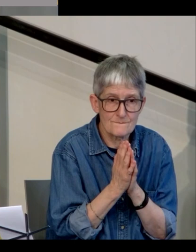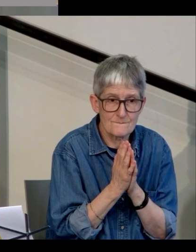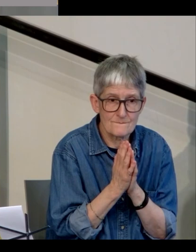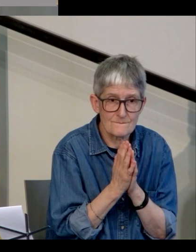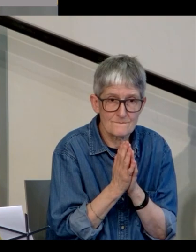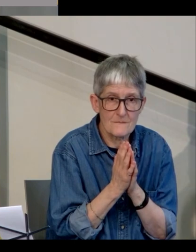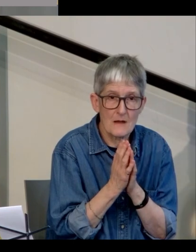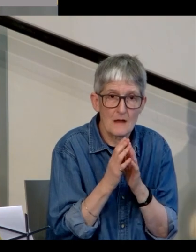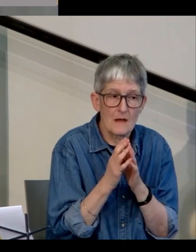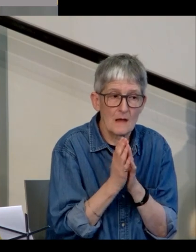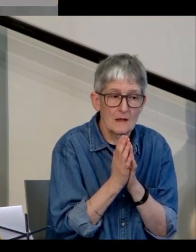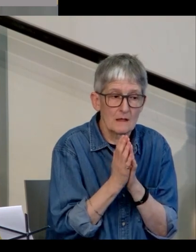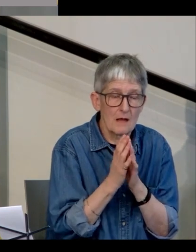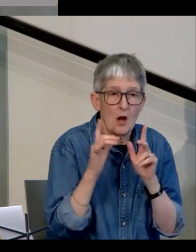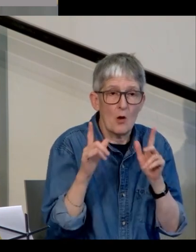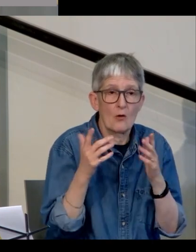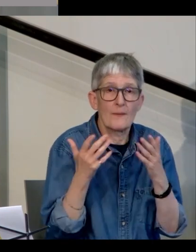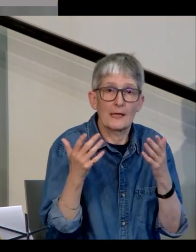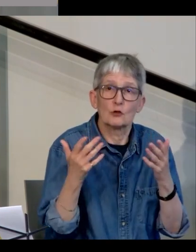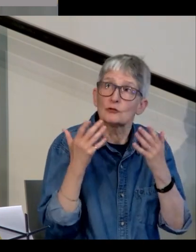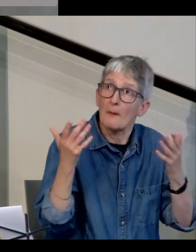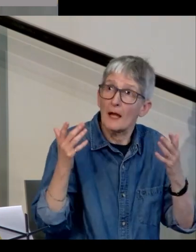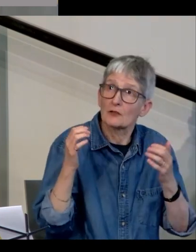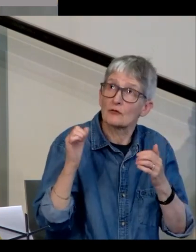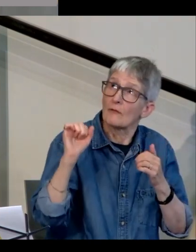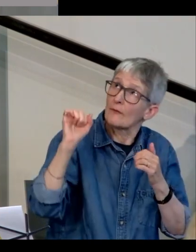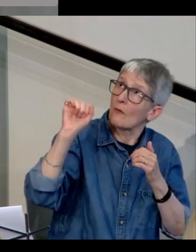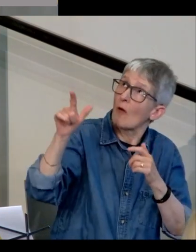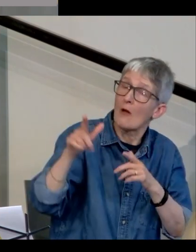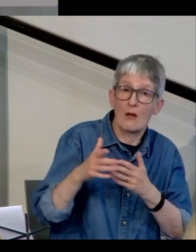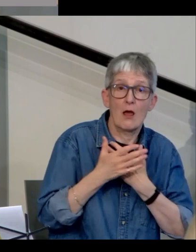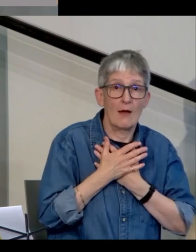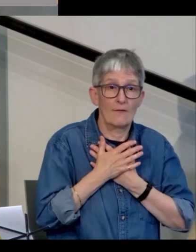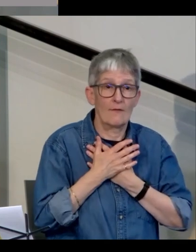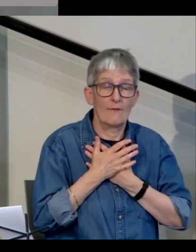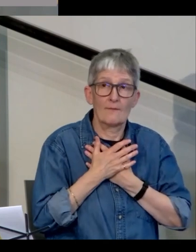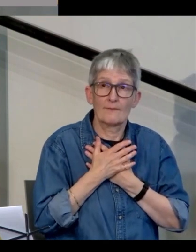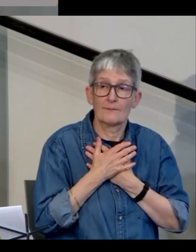So Lord, we just thank you so much for your love, which we've been hearing about.